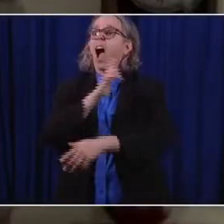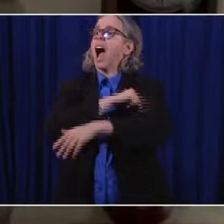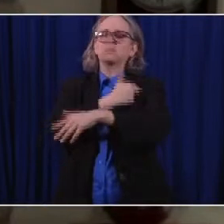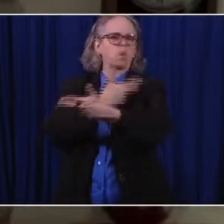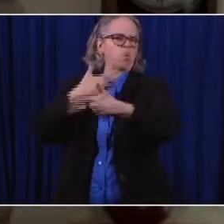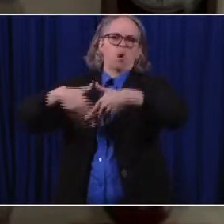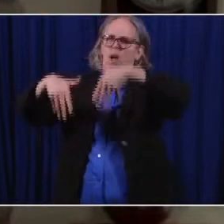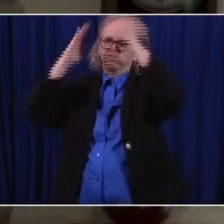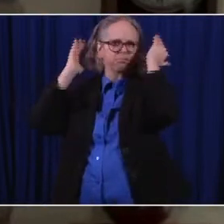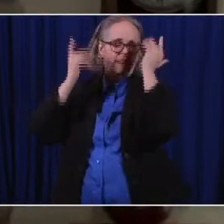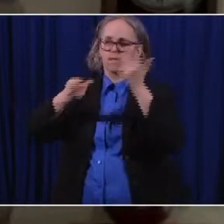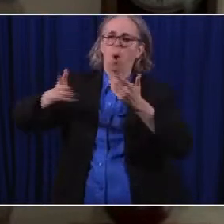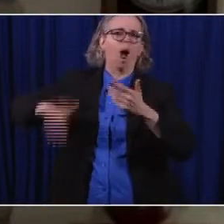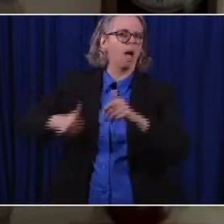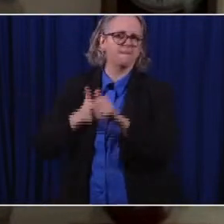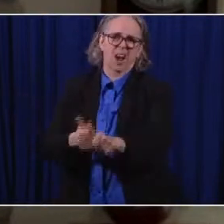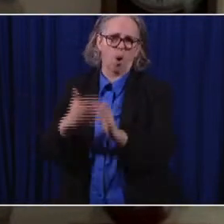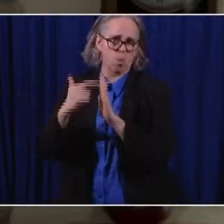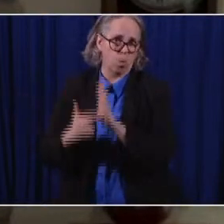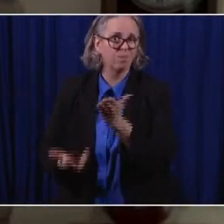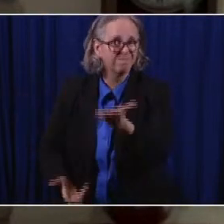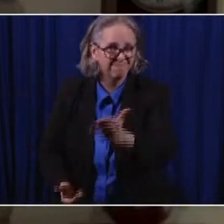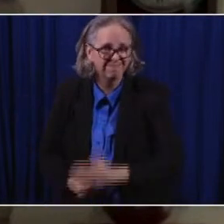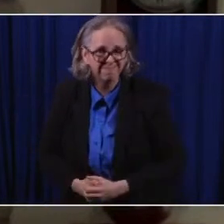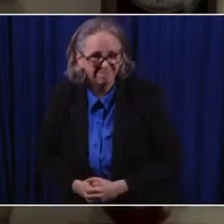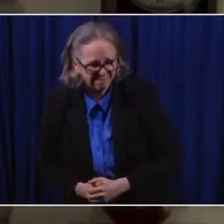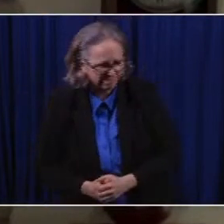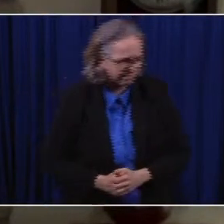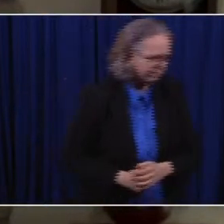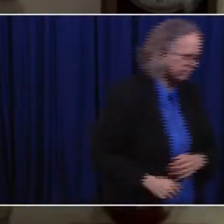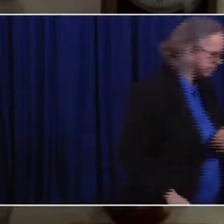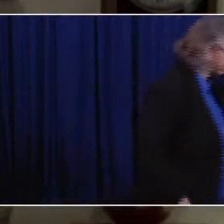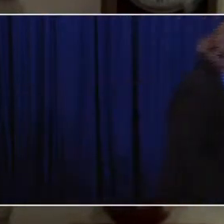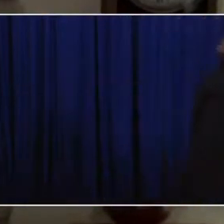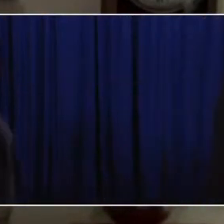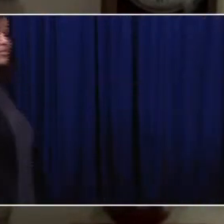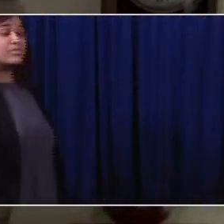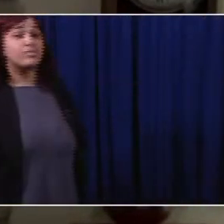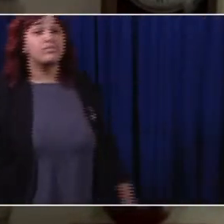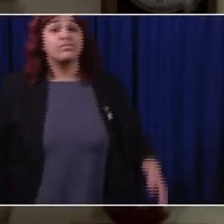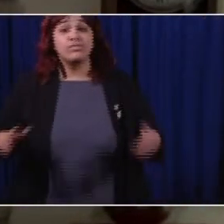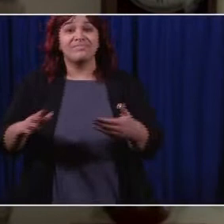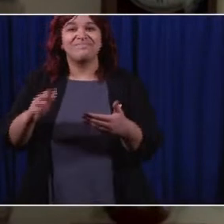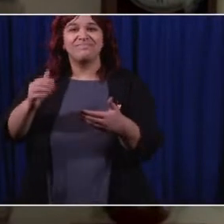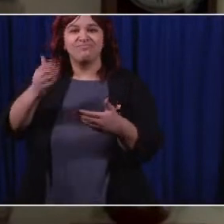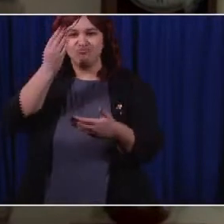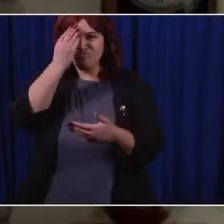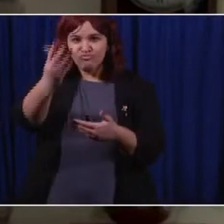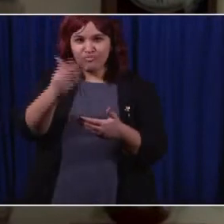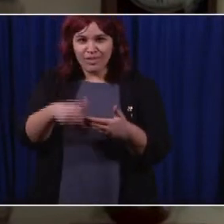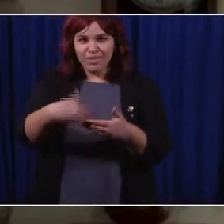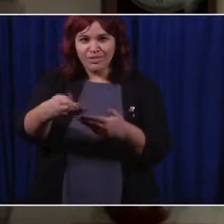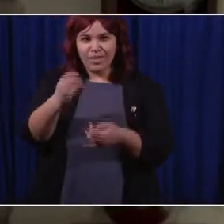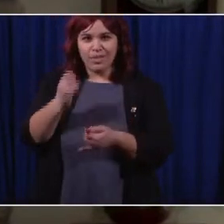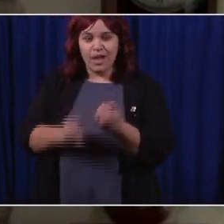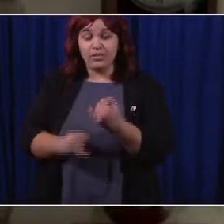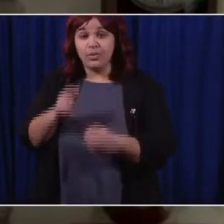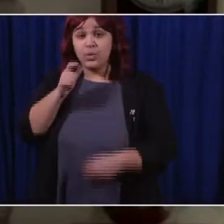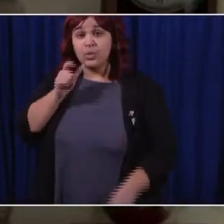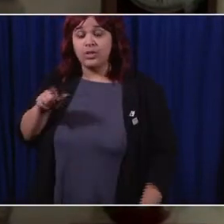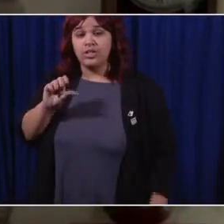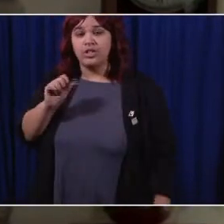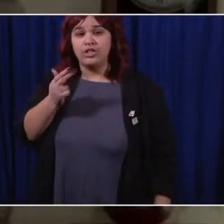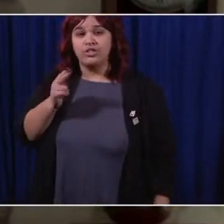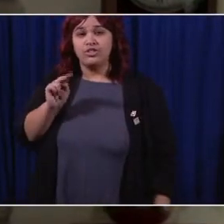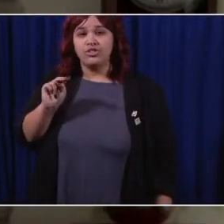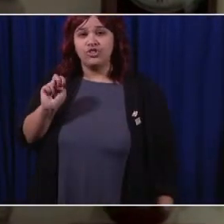Governor, next question is the last question for today, and it belongs to Shane Stegmiller at Hannah News Service. Good afternoon, Governor. How are you